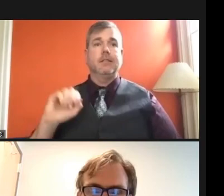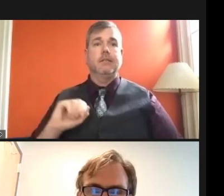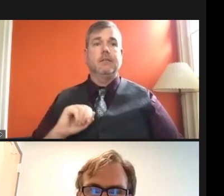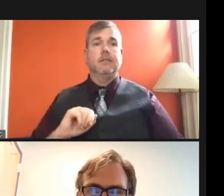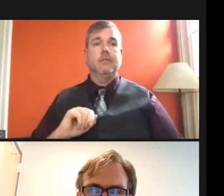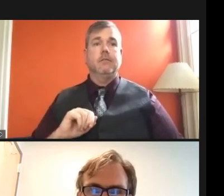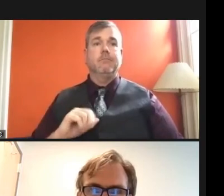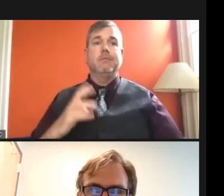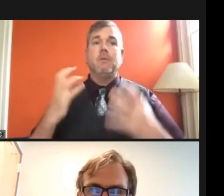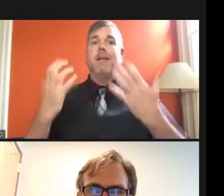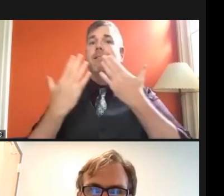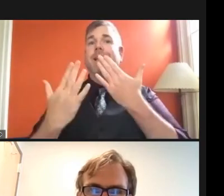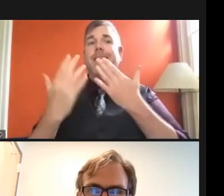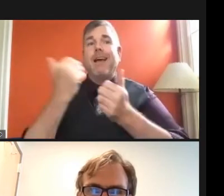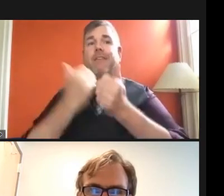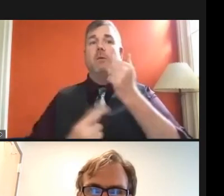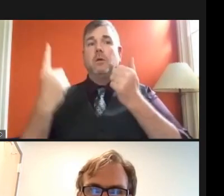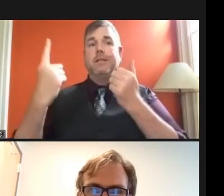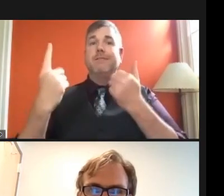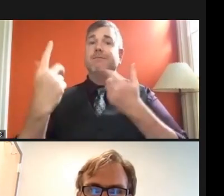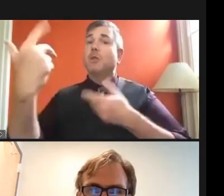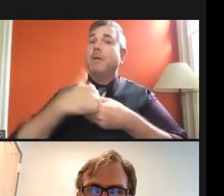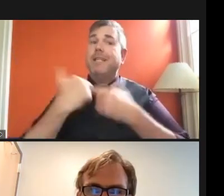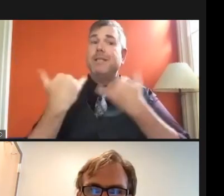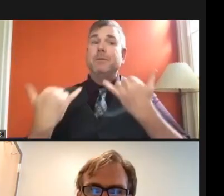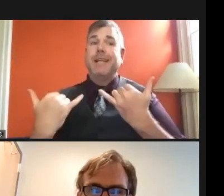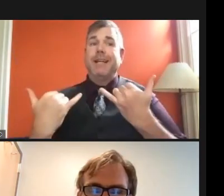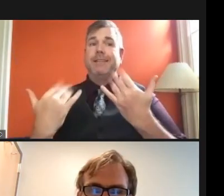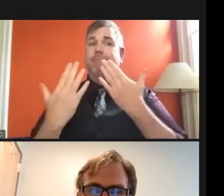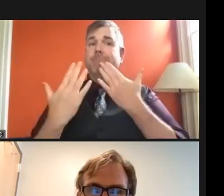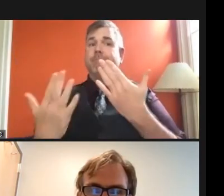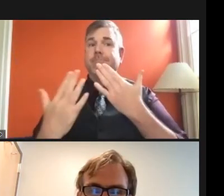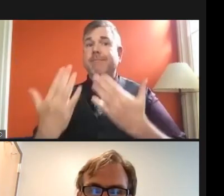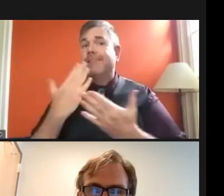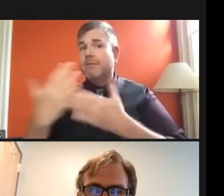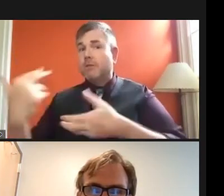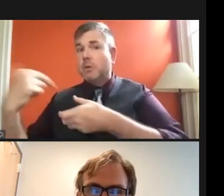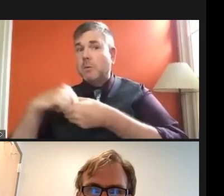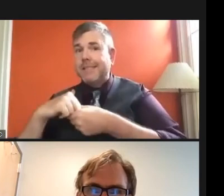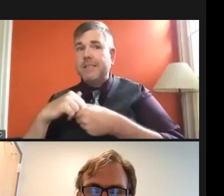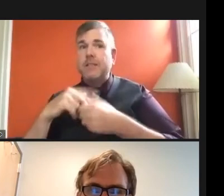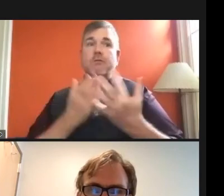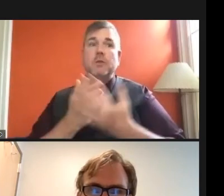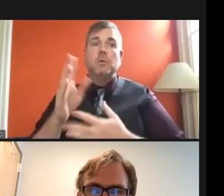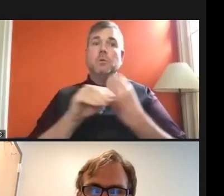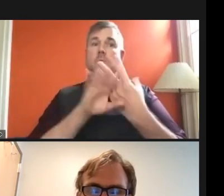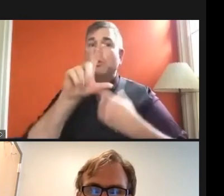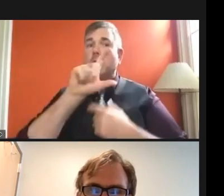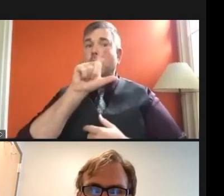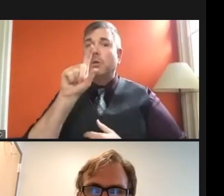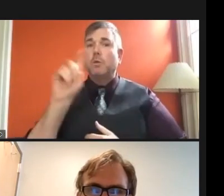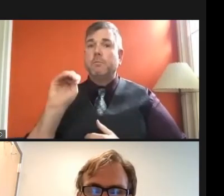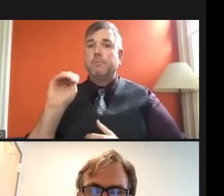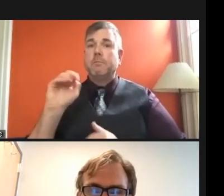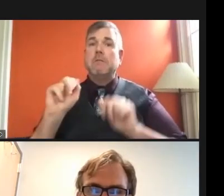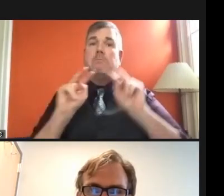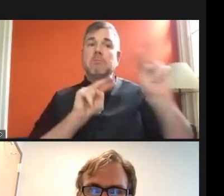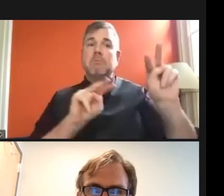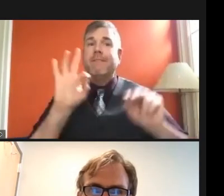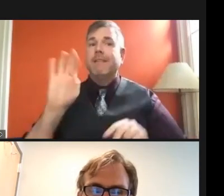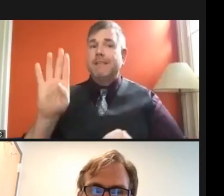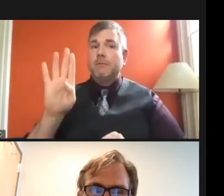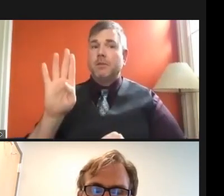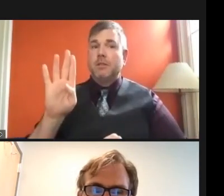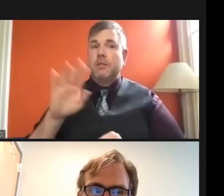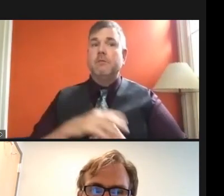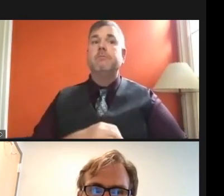a Facebook user, but you're joining us on Zoom, it will be published onto our YouTube page